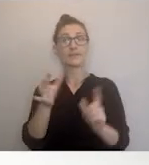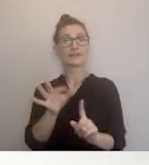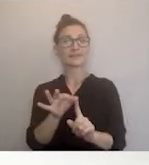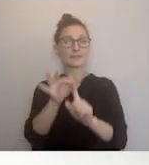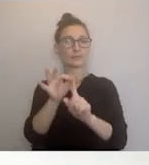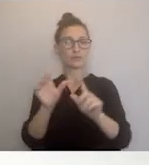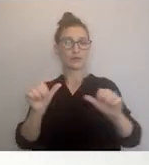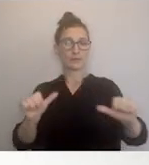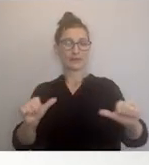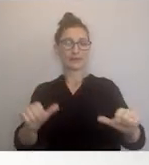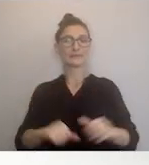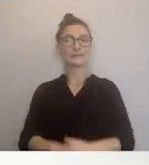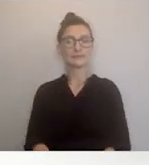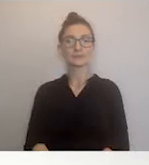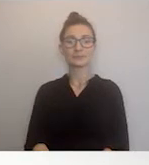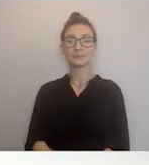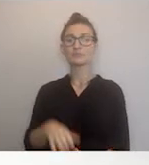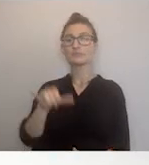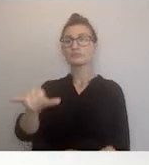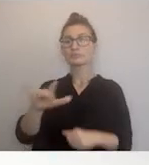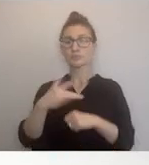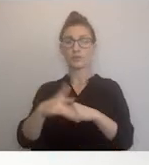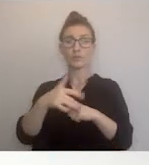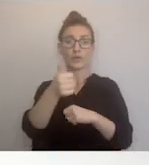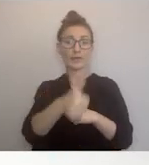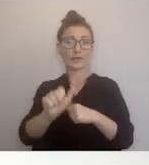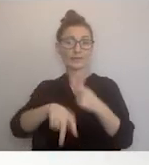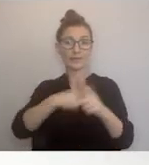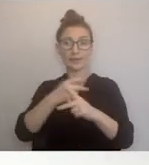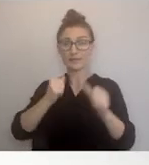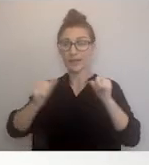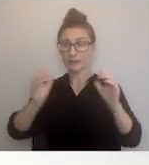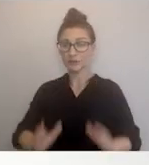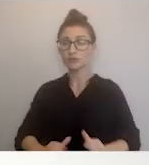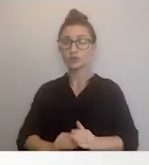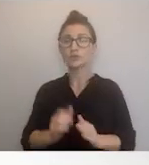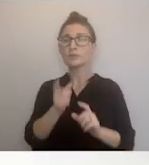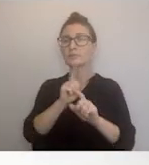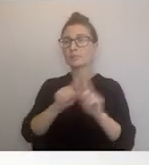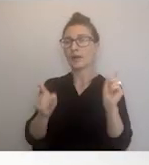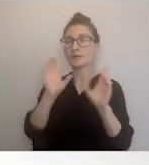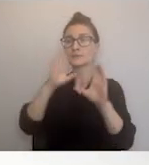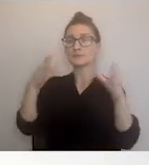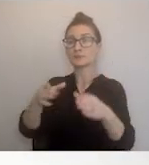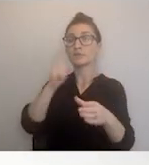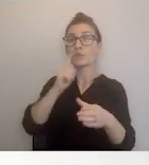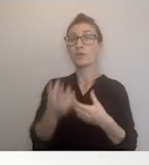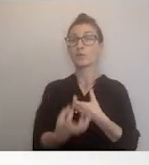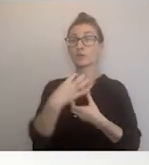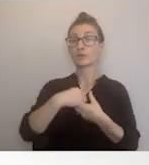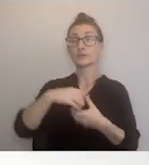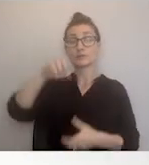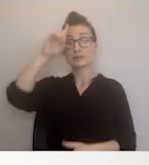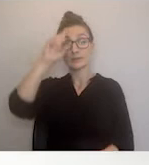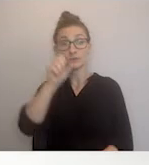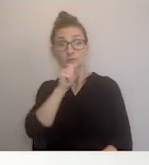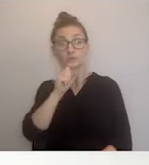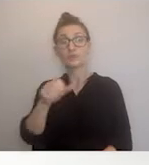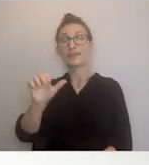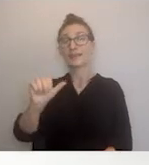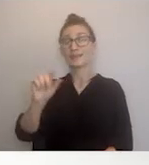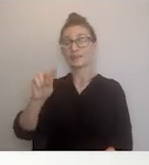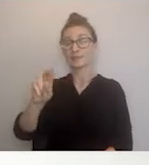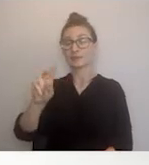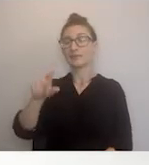exceptional abilities. And it's open to any type of actor, but we do make it so that it is specifically for autism,